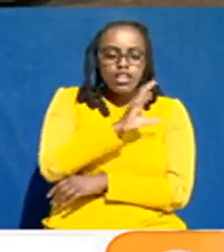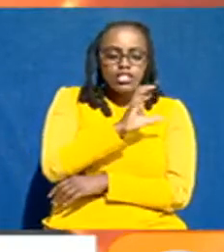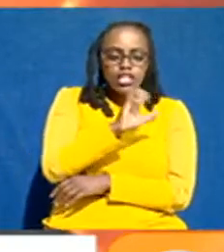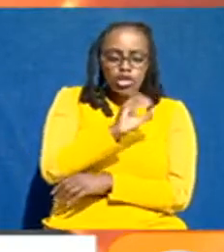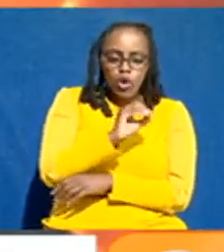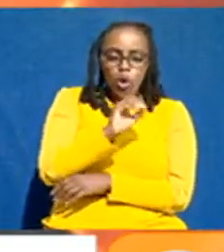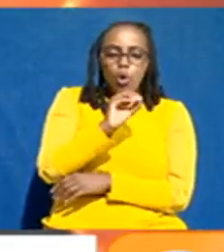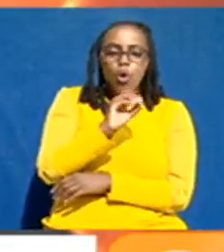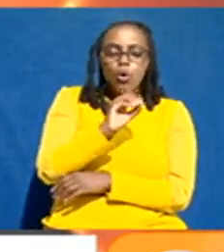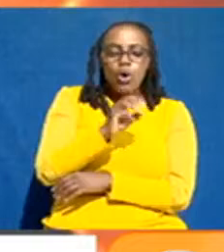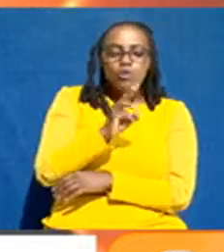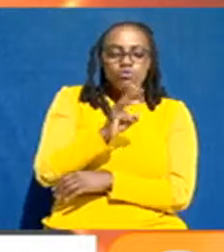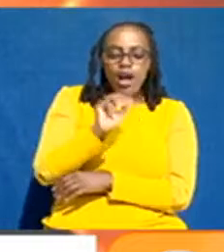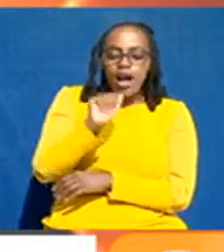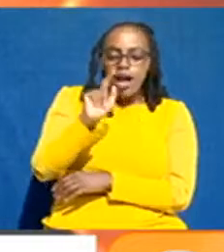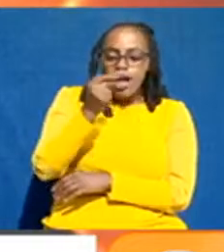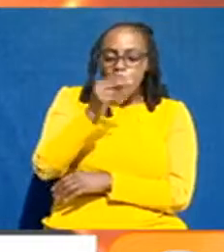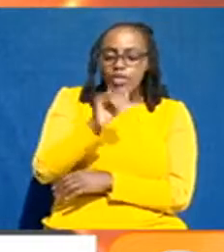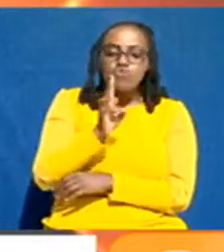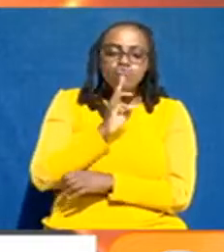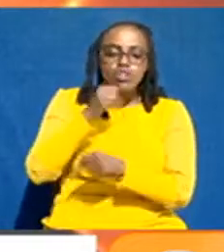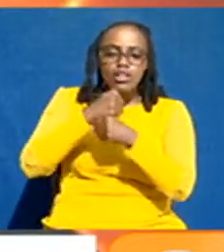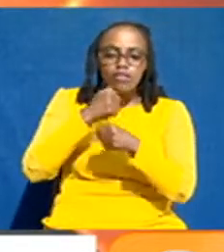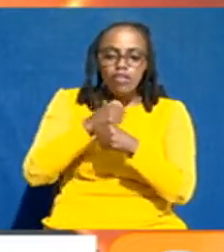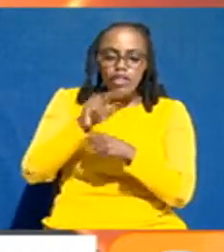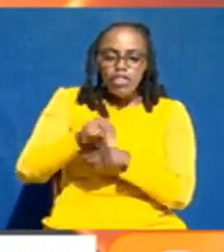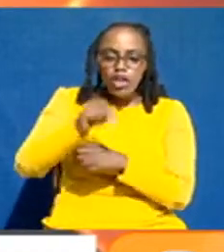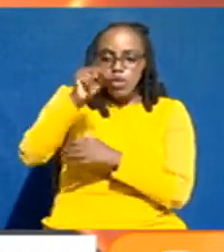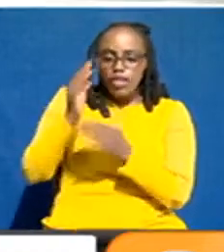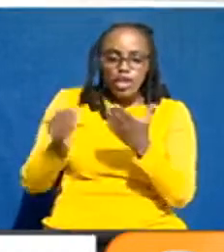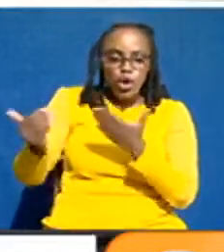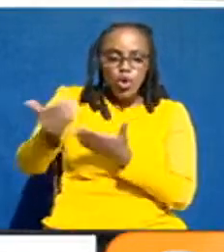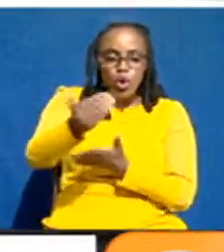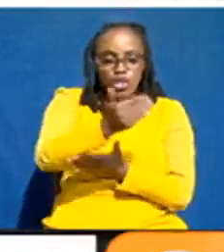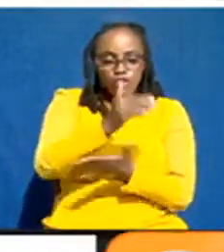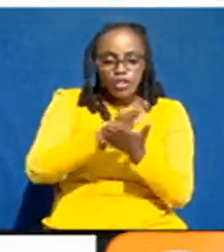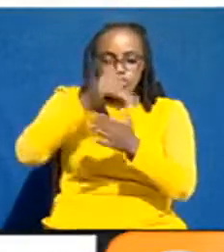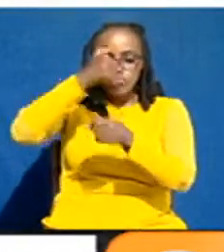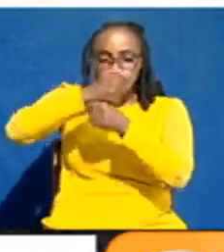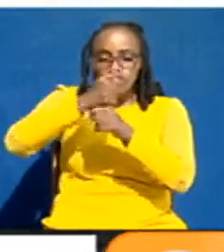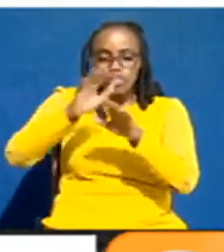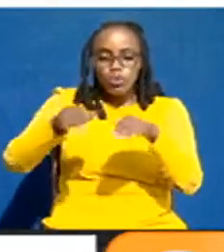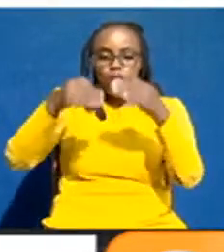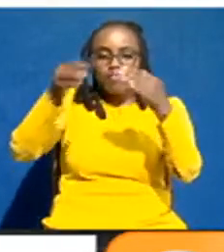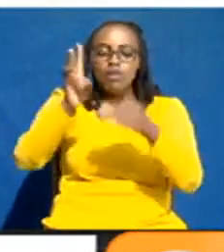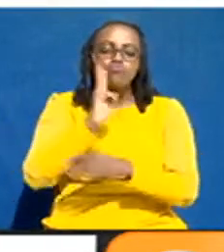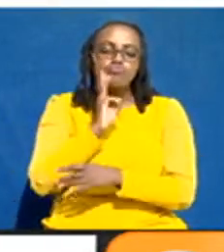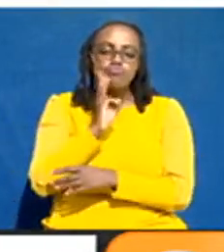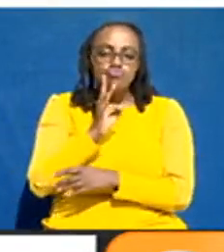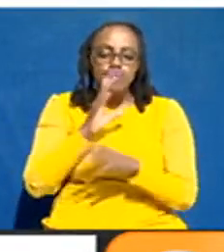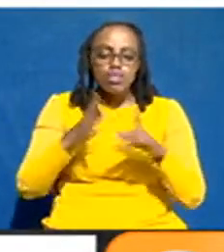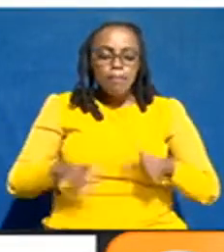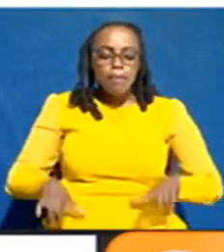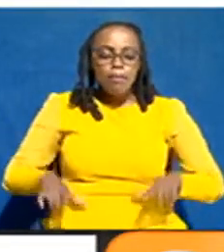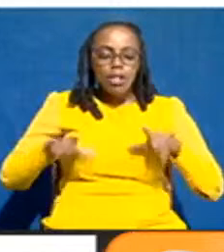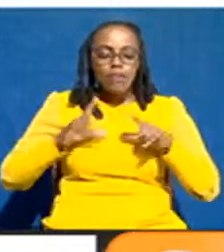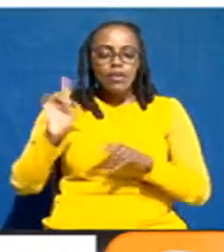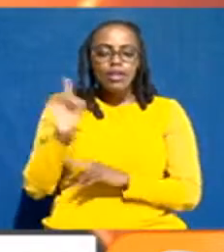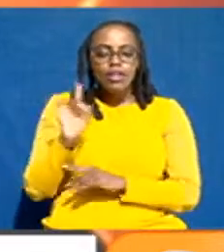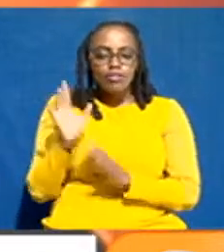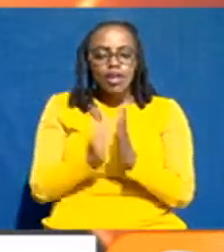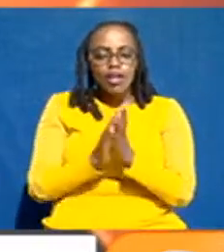Waterworks Development Agency speaking to us about the Northern Collector Tunnel and its efforts to supply water to the residents of Nairobi